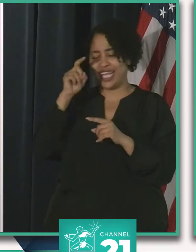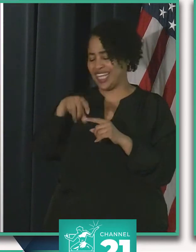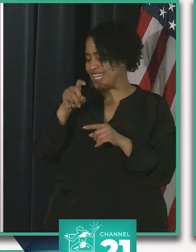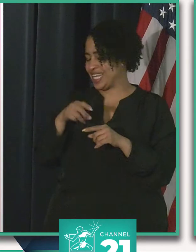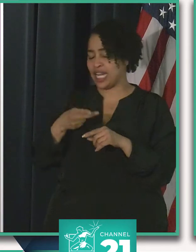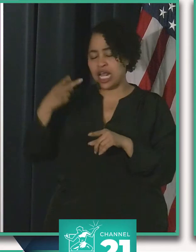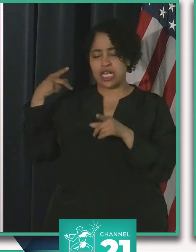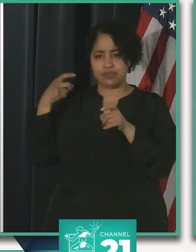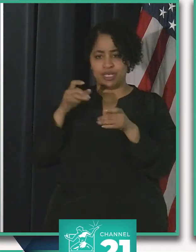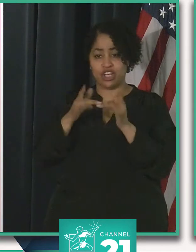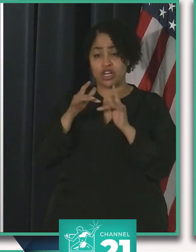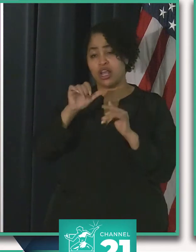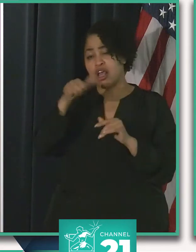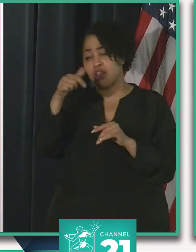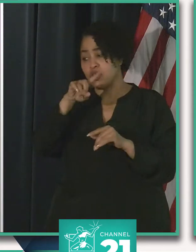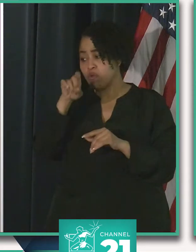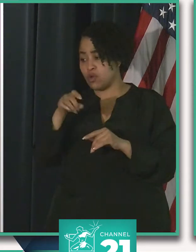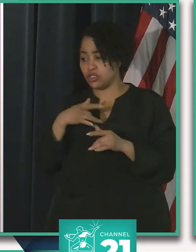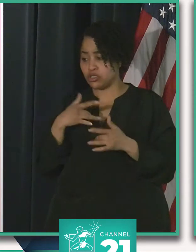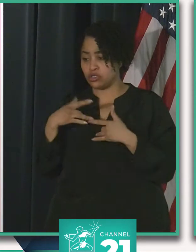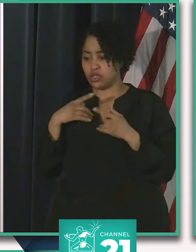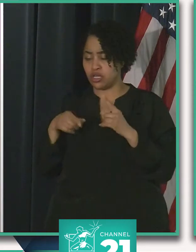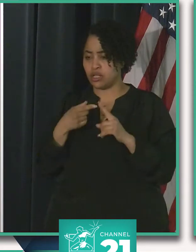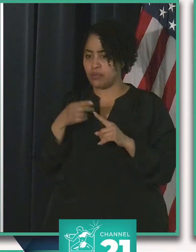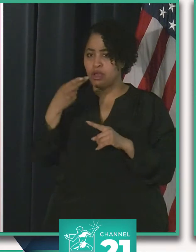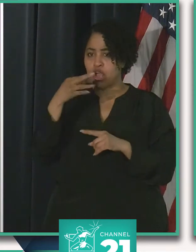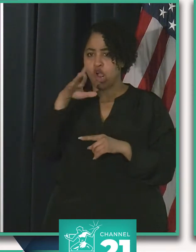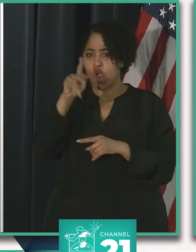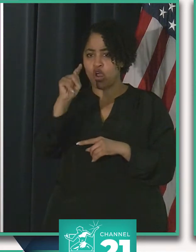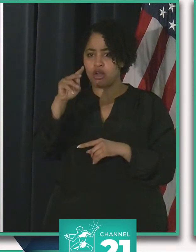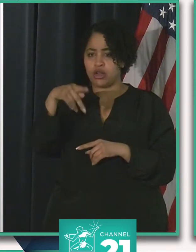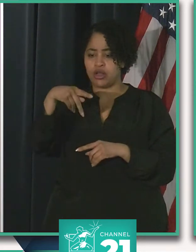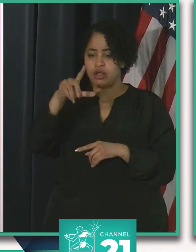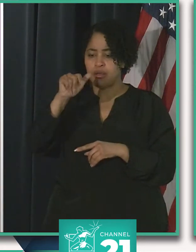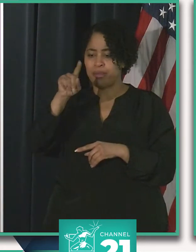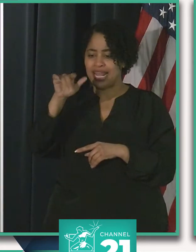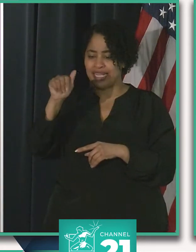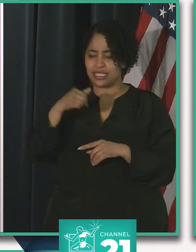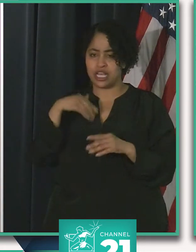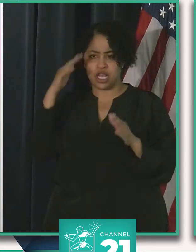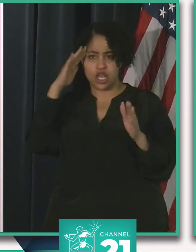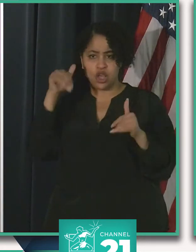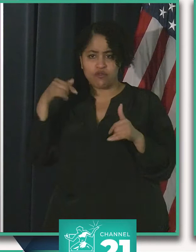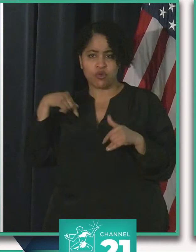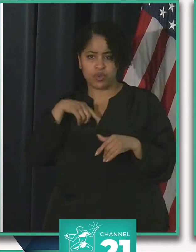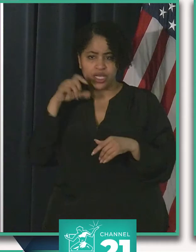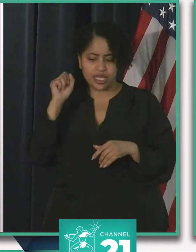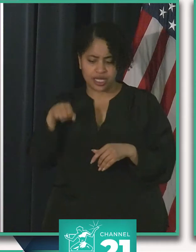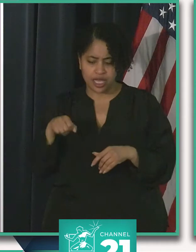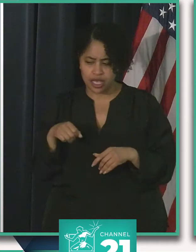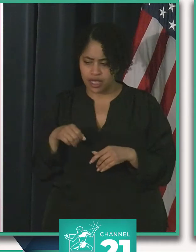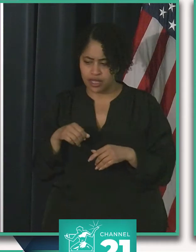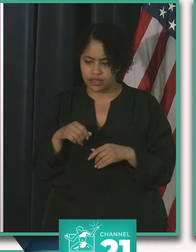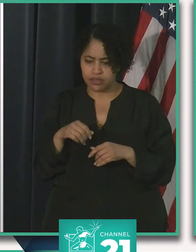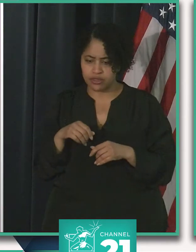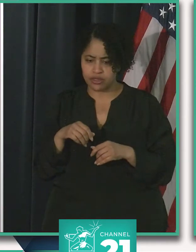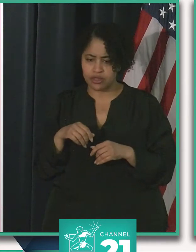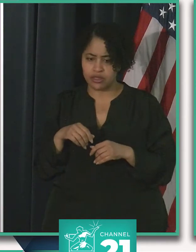internet. My other question concern is about Hart Plaza. I hope we'll be able to shore up some of those loose